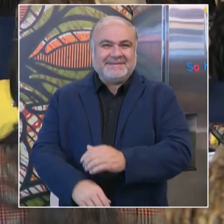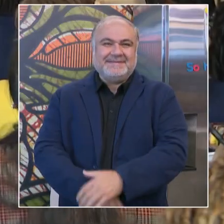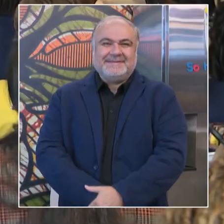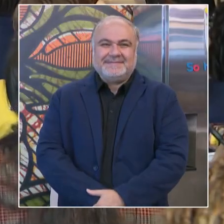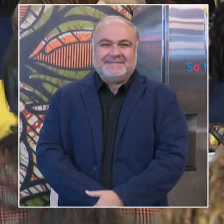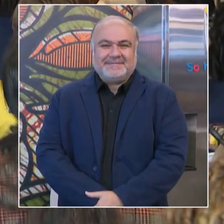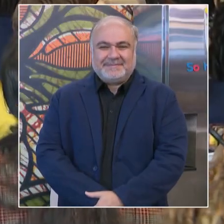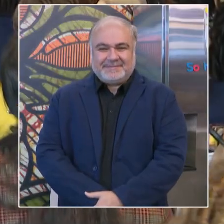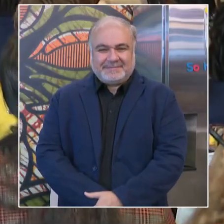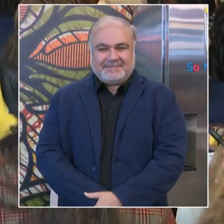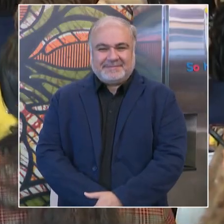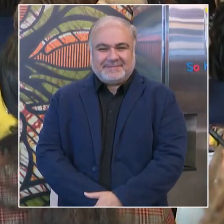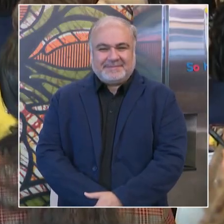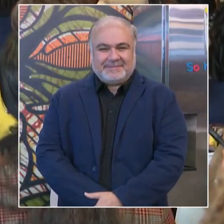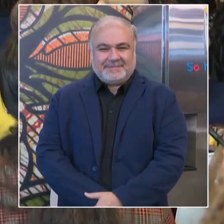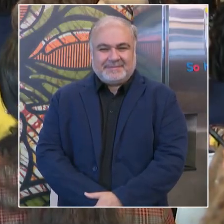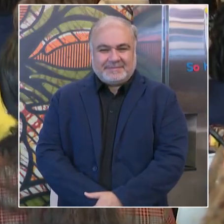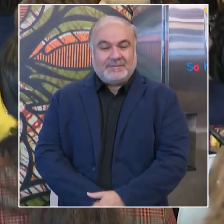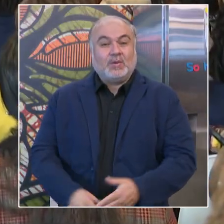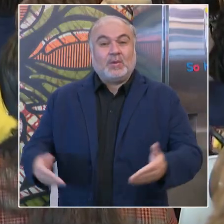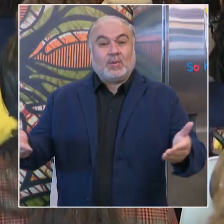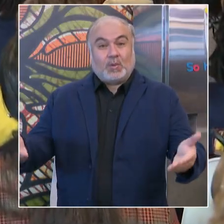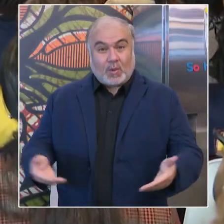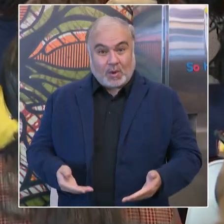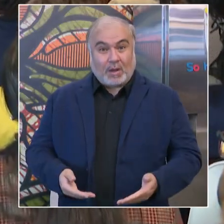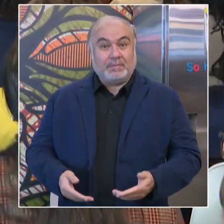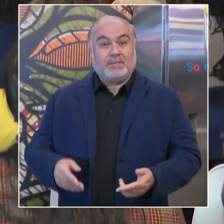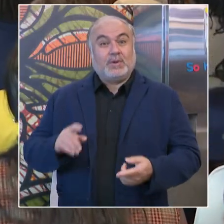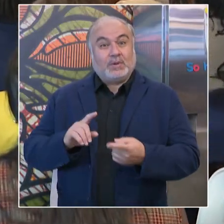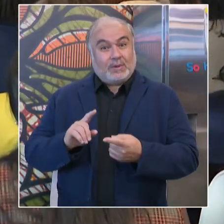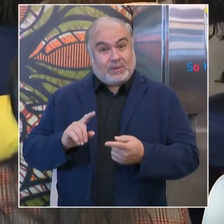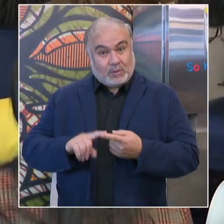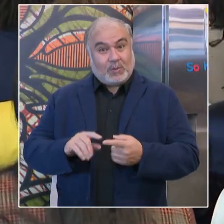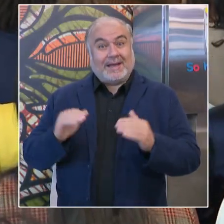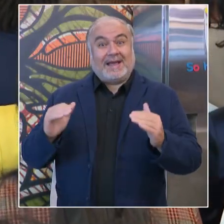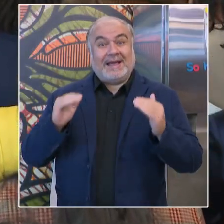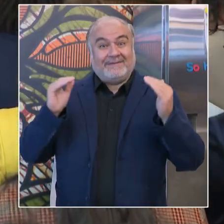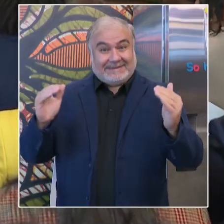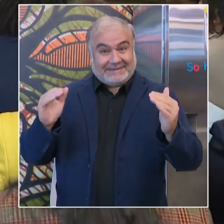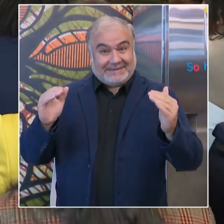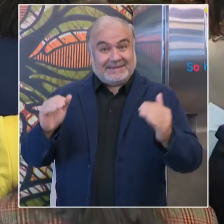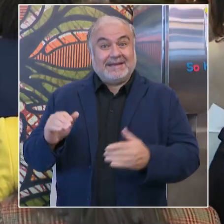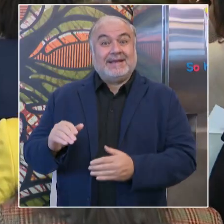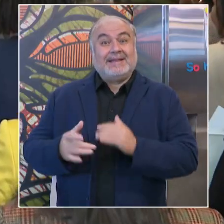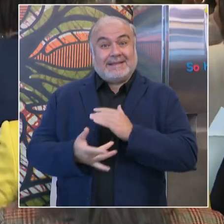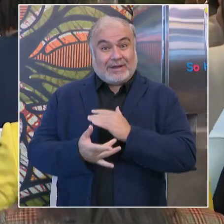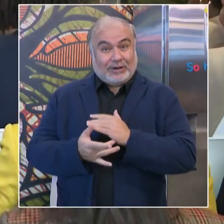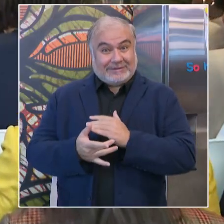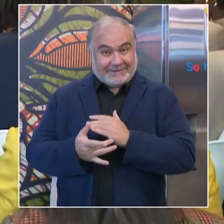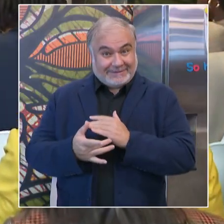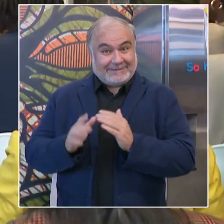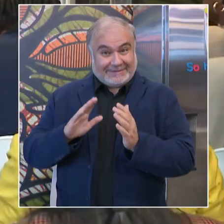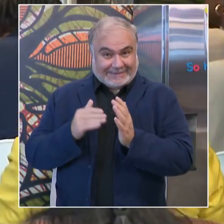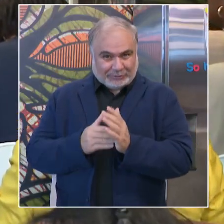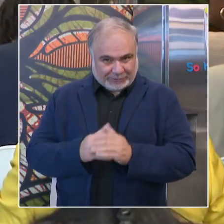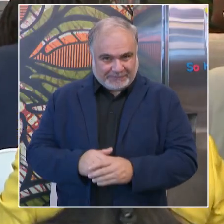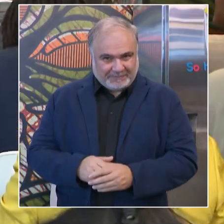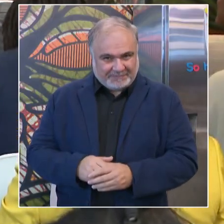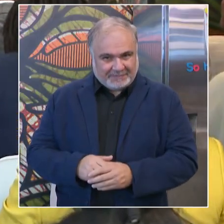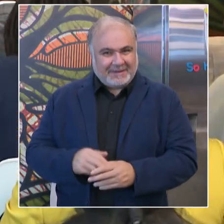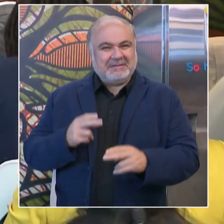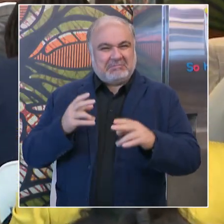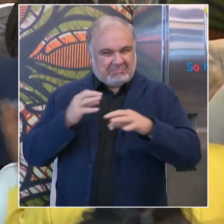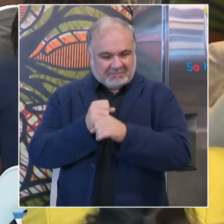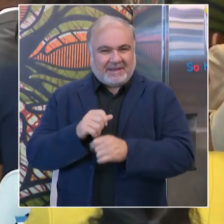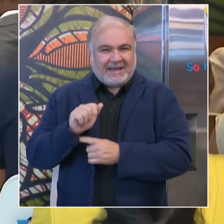Welcome to the ATC. My name is Maisha Wise, and I am the first ever administrator of the Ward 8